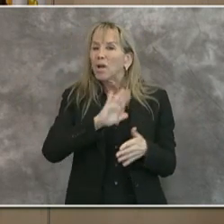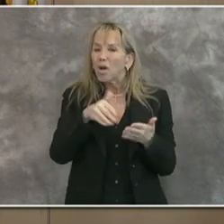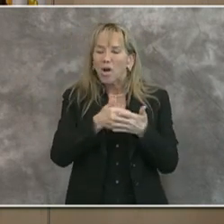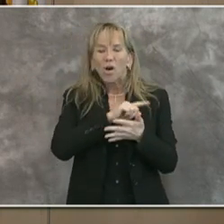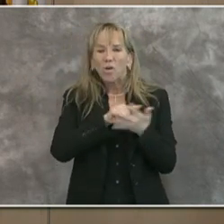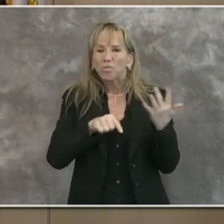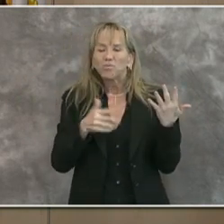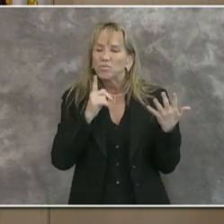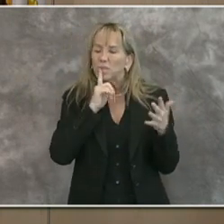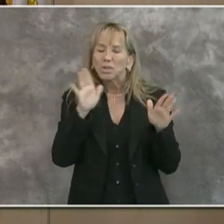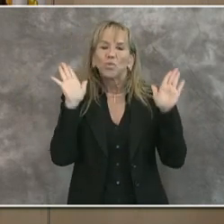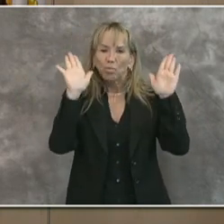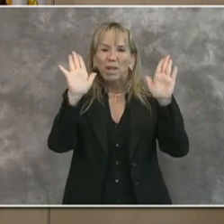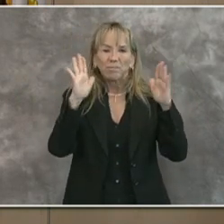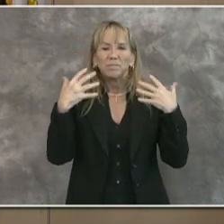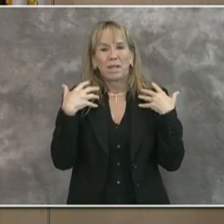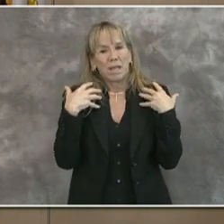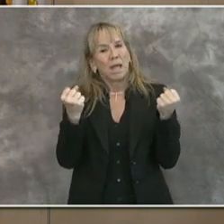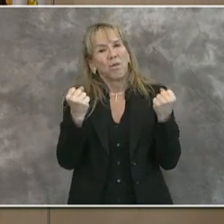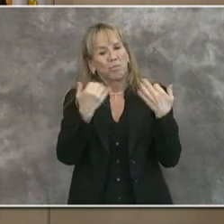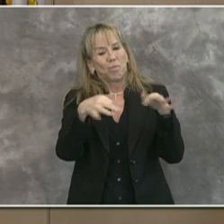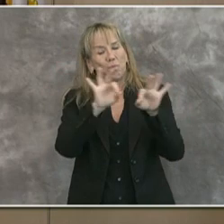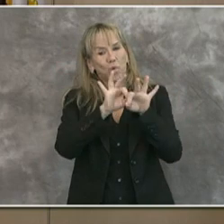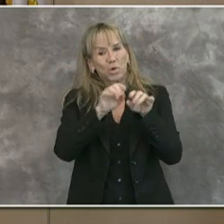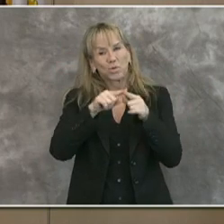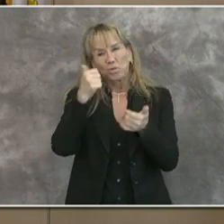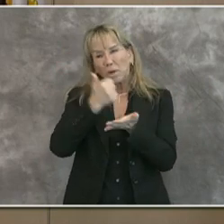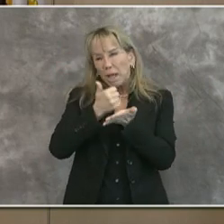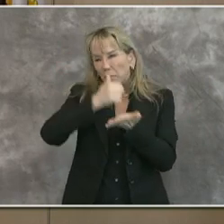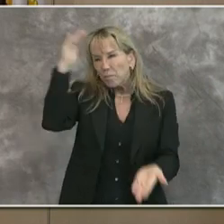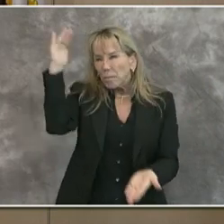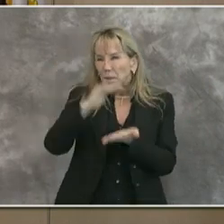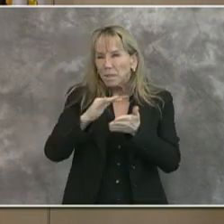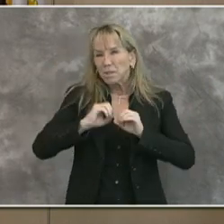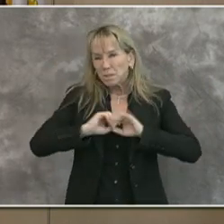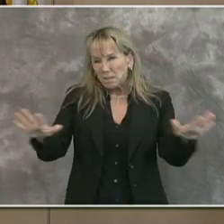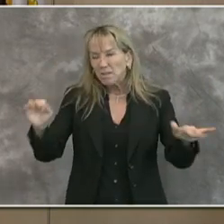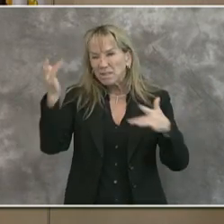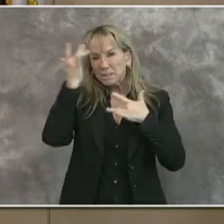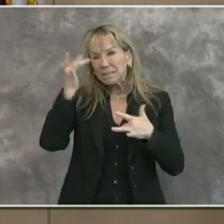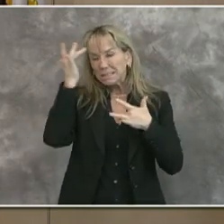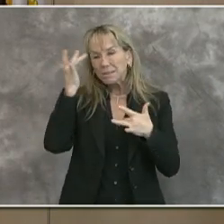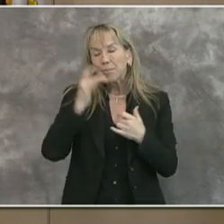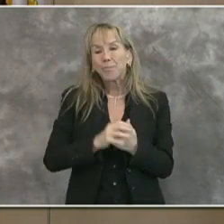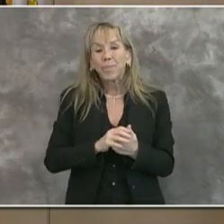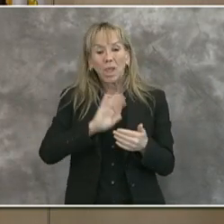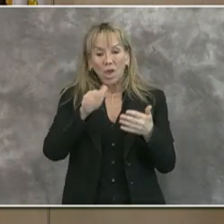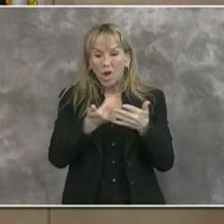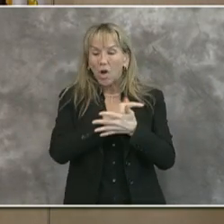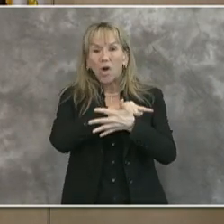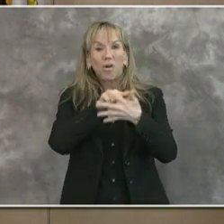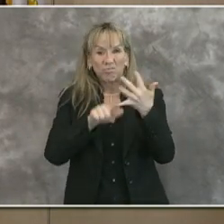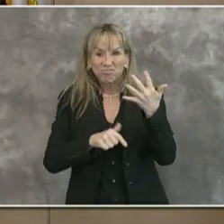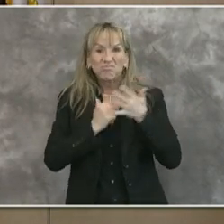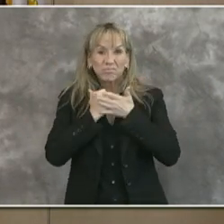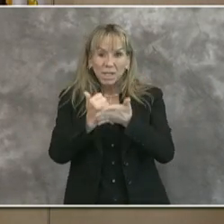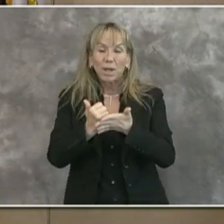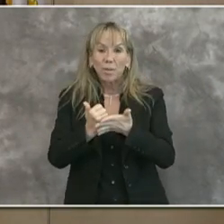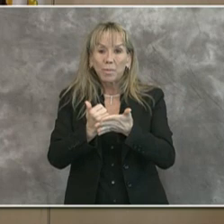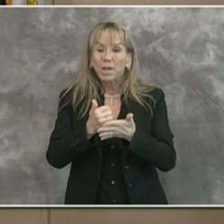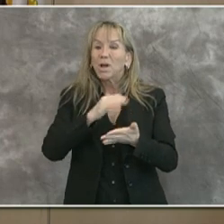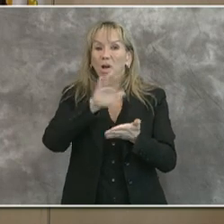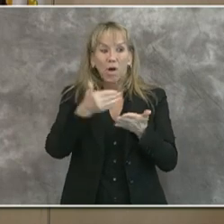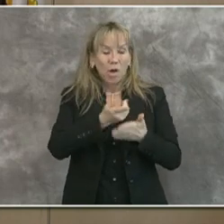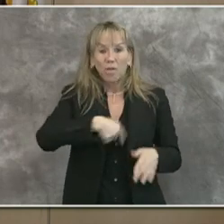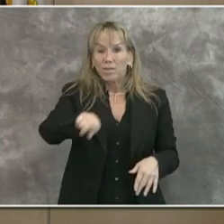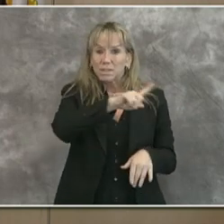great public health importance to prevent the spread of COVID-19. All of these actions count, and each one of us